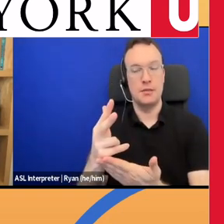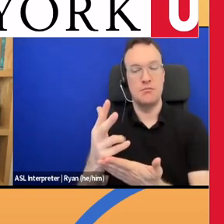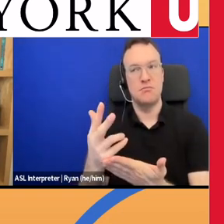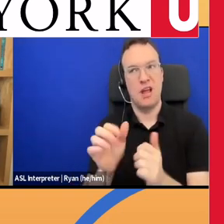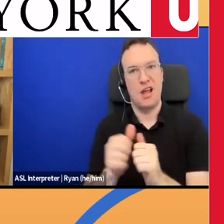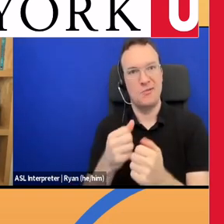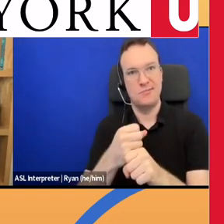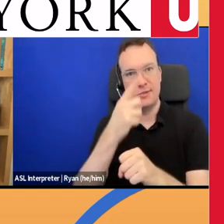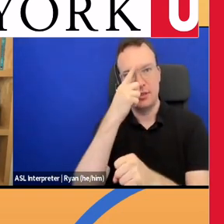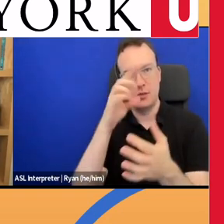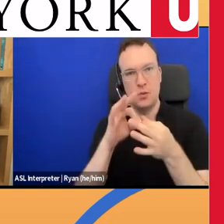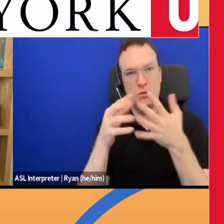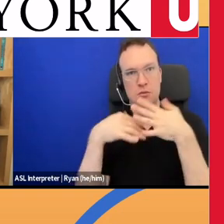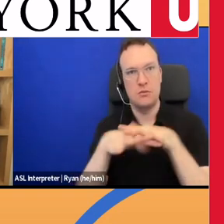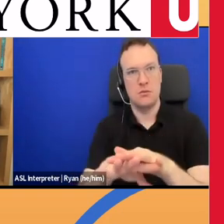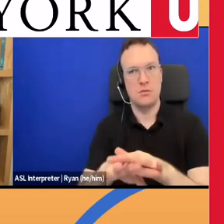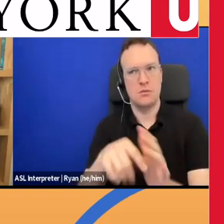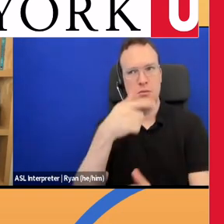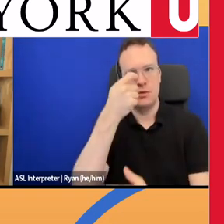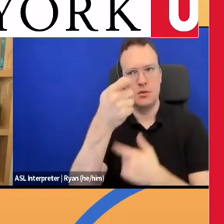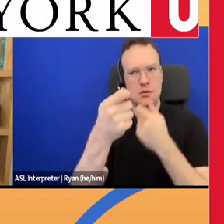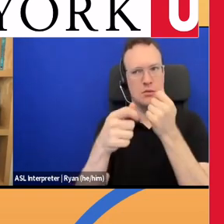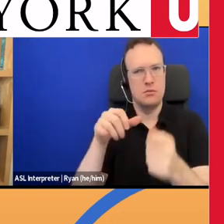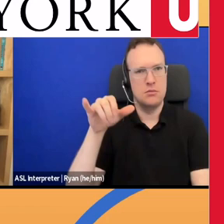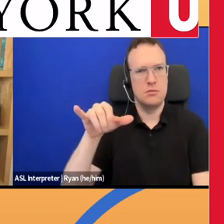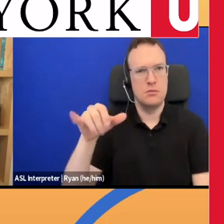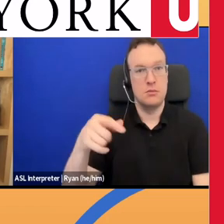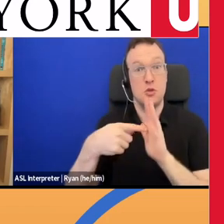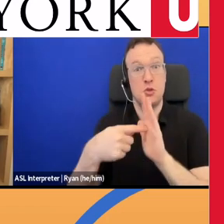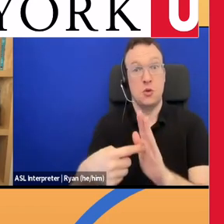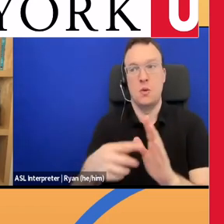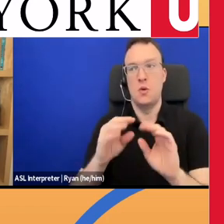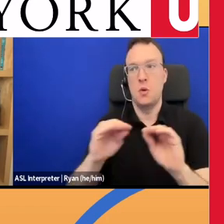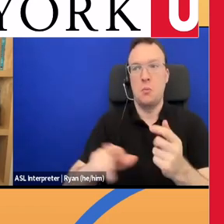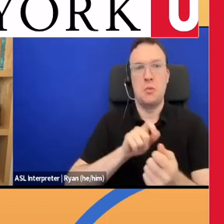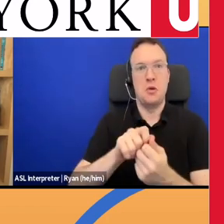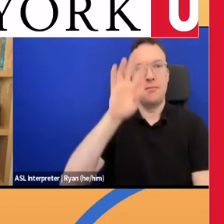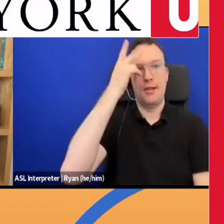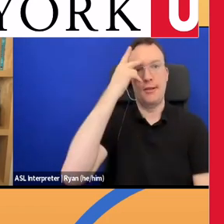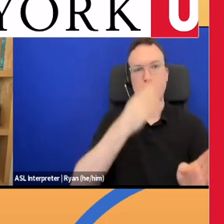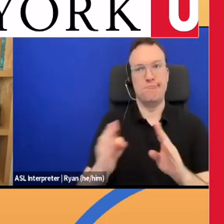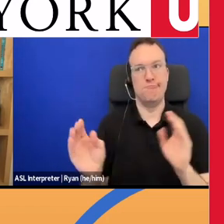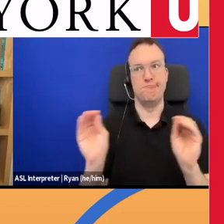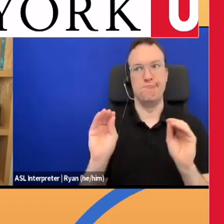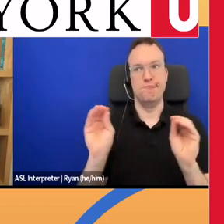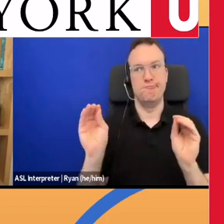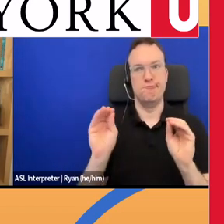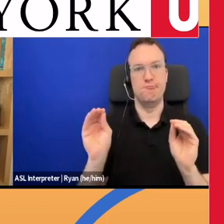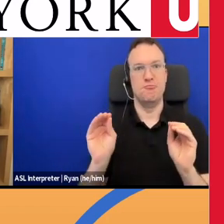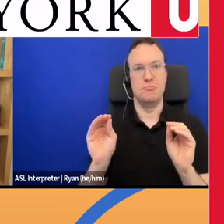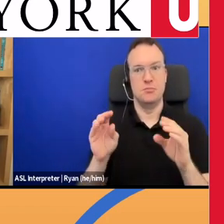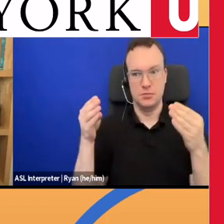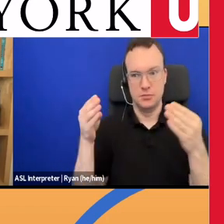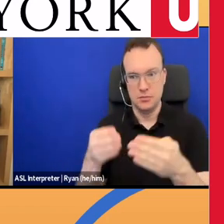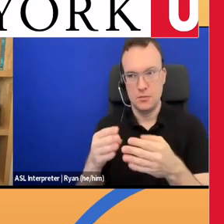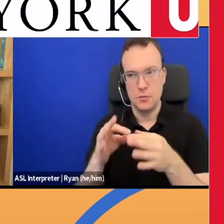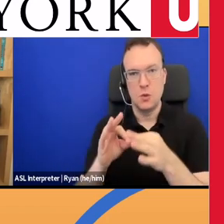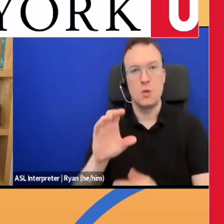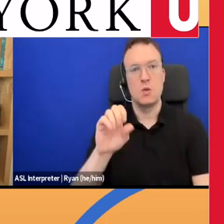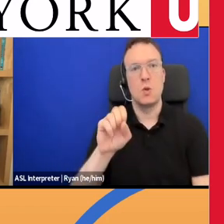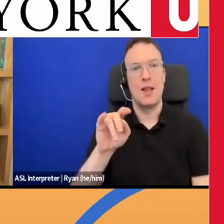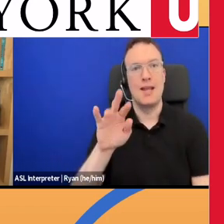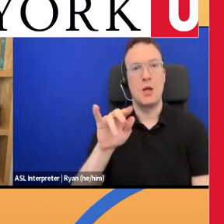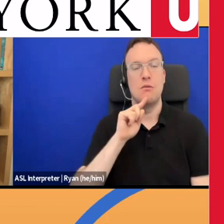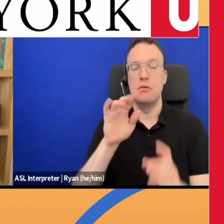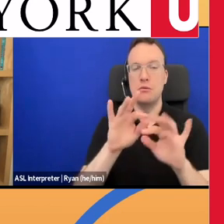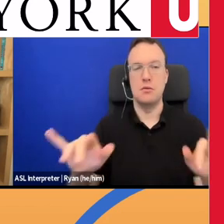the confluence of interests, demonstrated that no particular political orientation has the market corner on solidarity, and